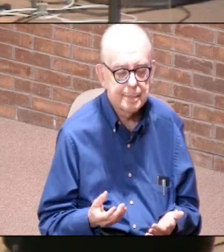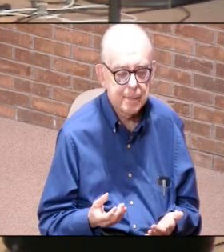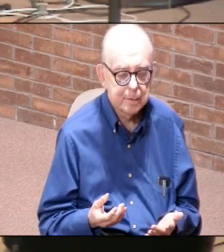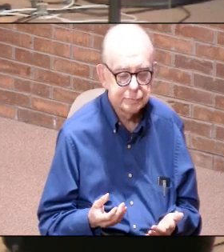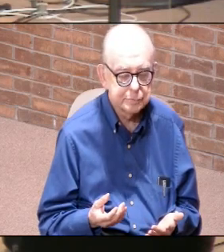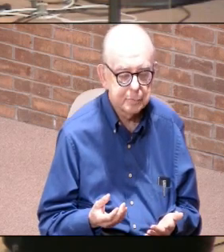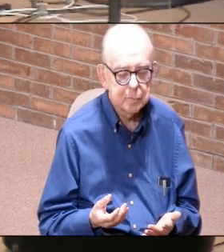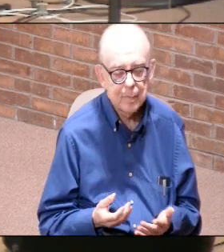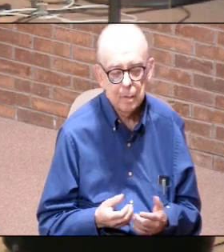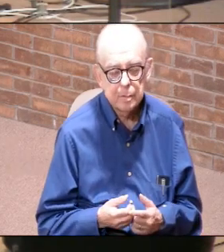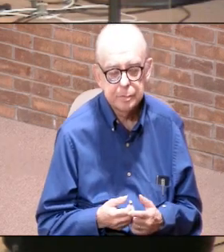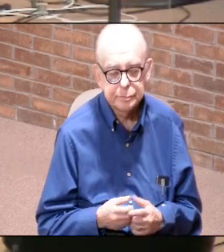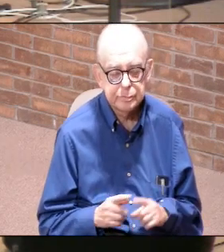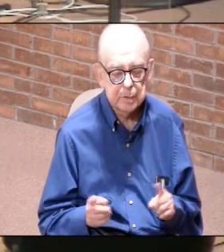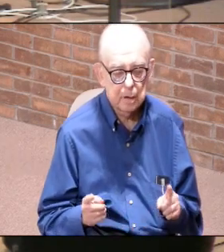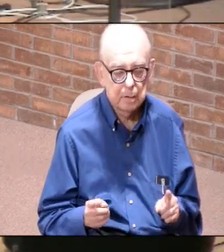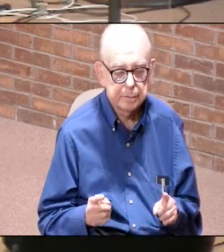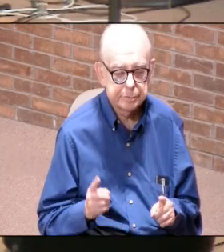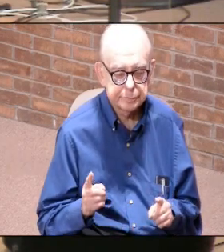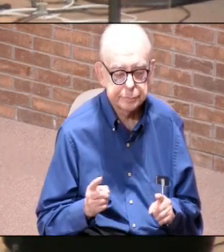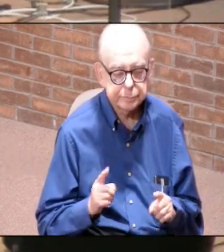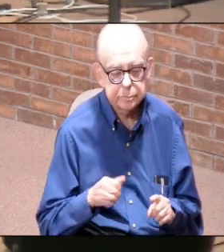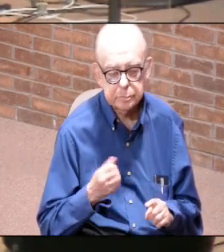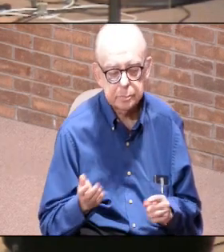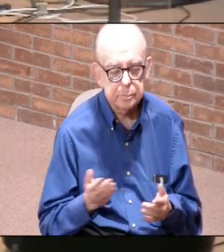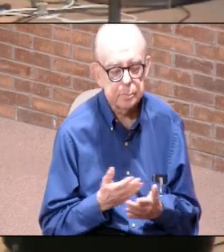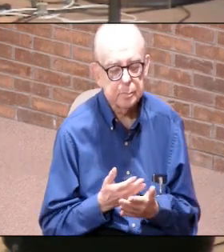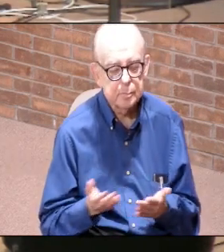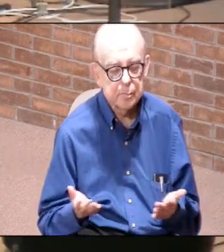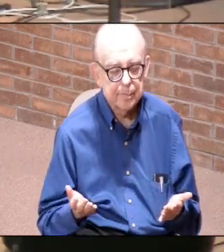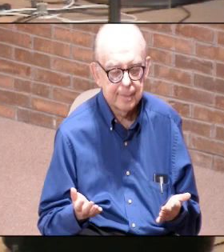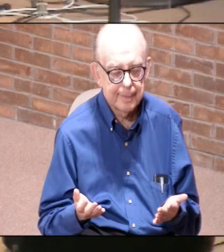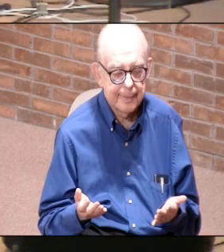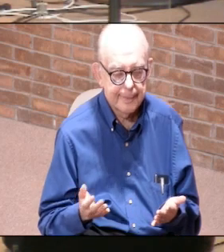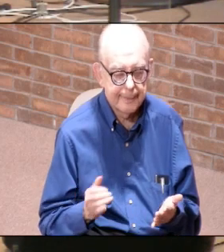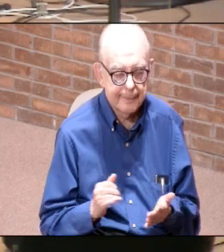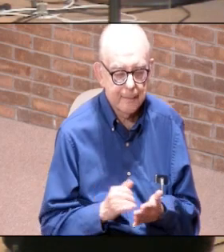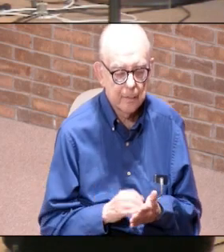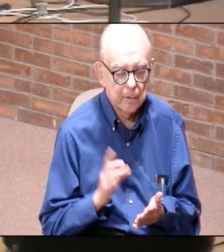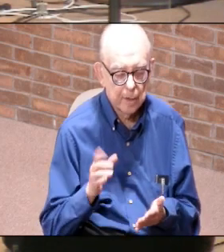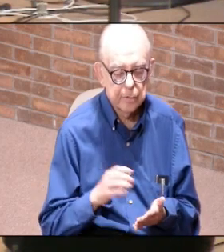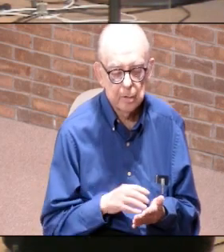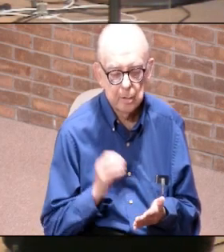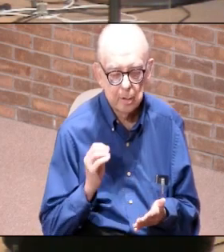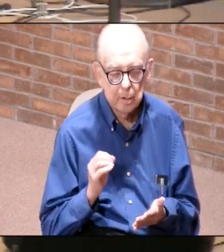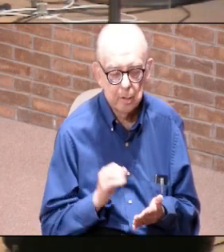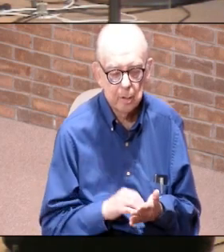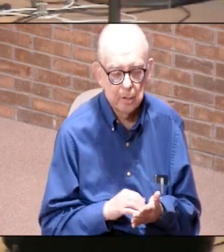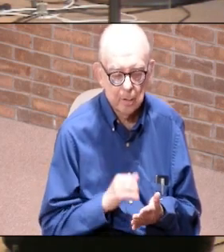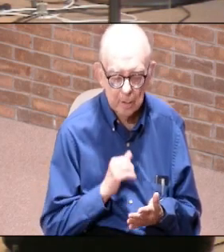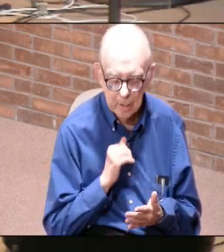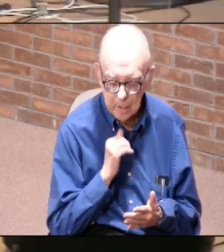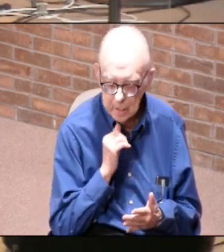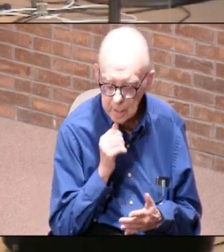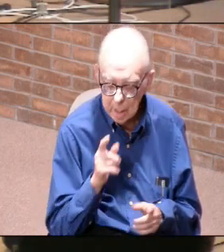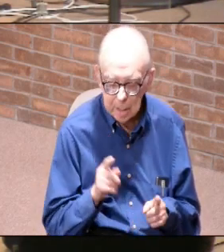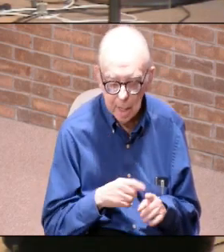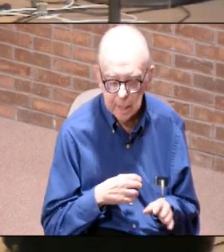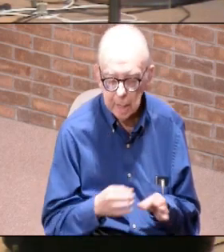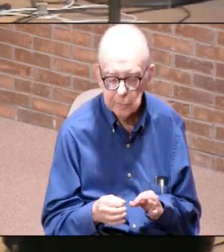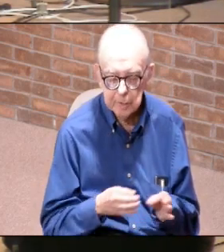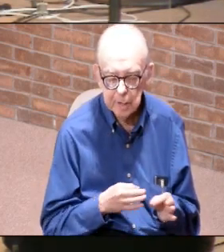of them anyway. But there's other things that you learn that are not by explanation,